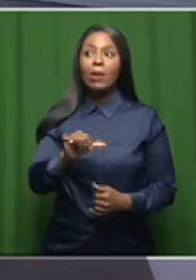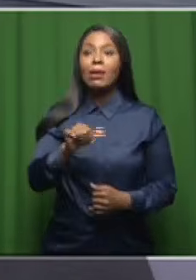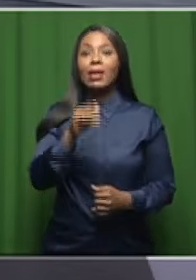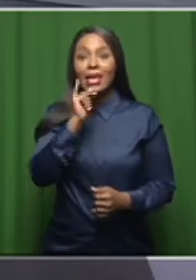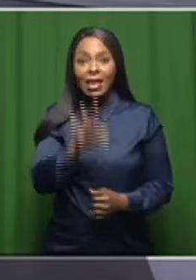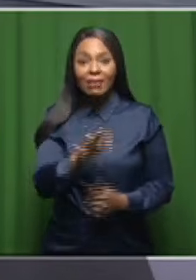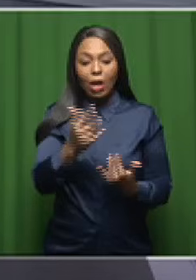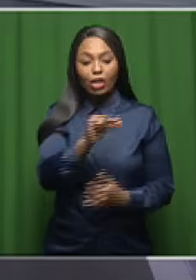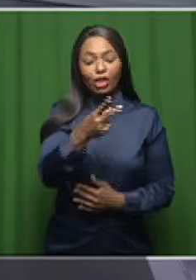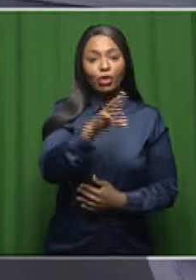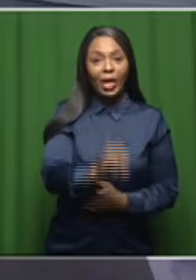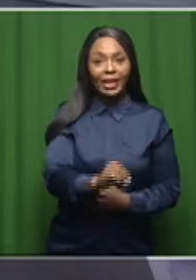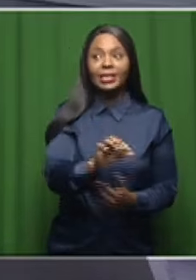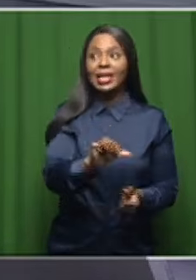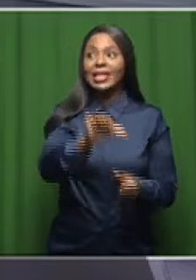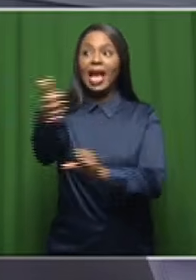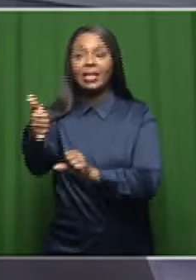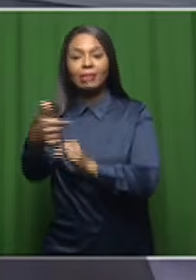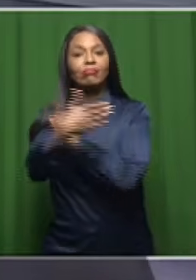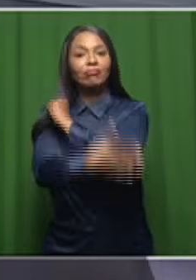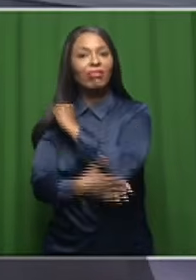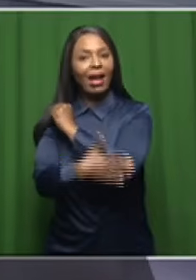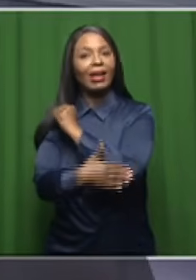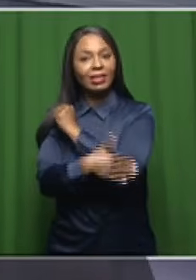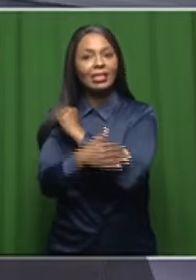take or adopt some of the